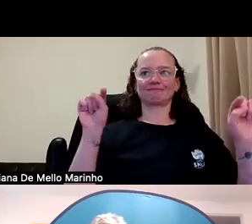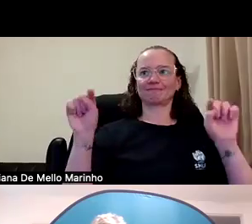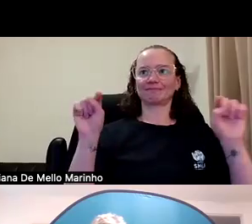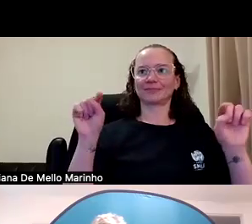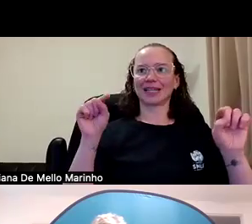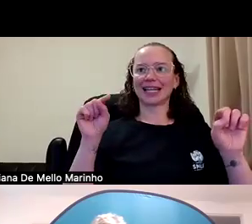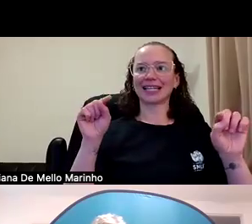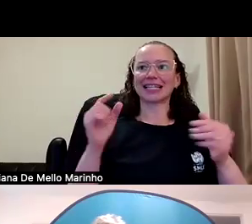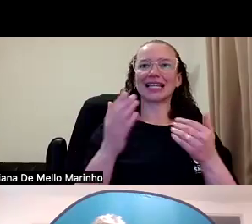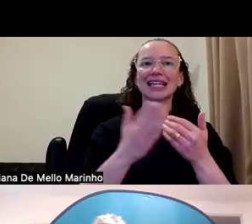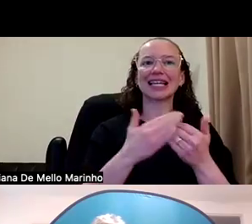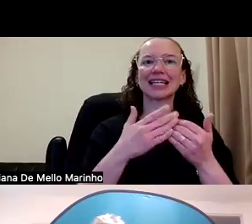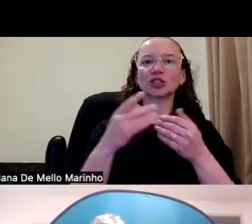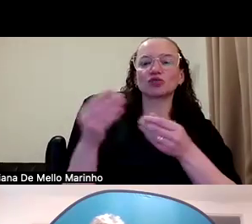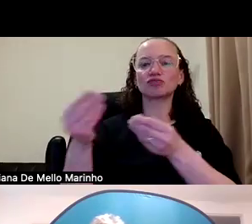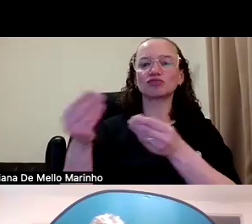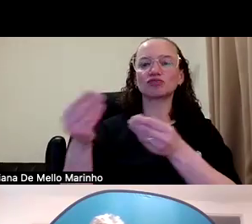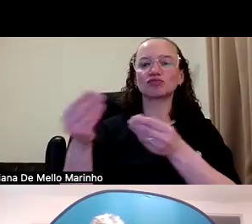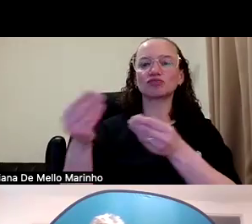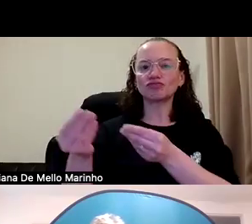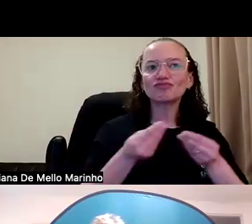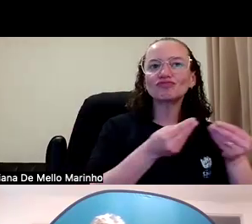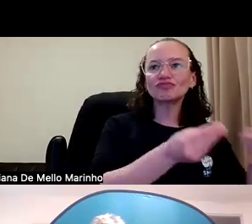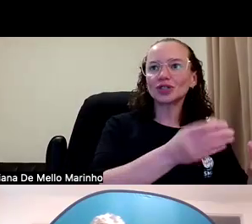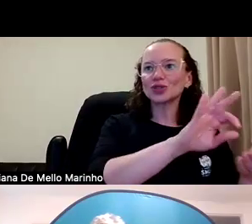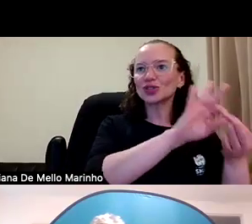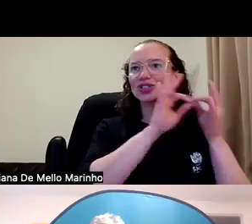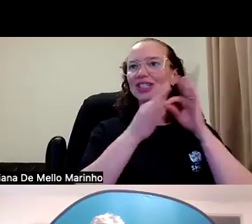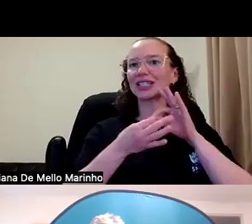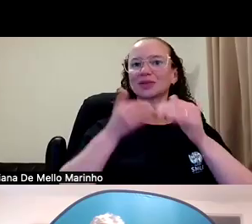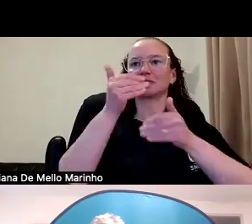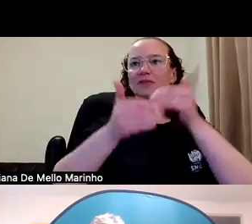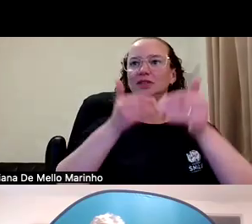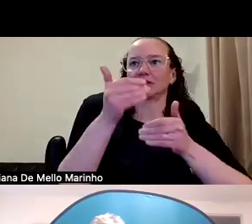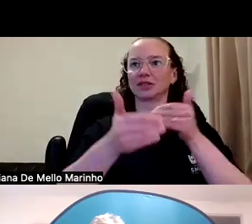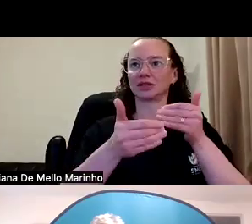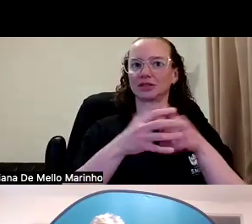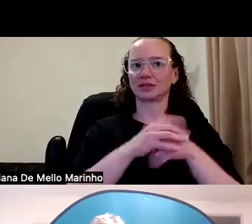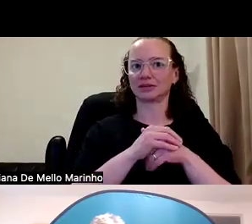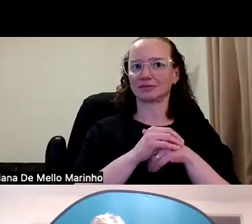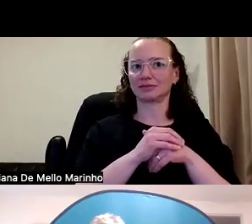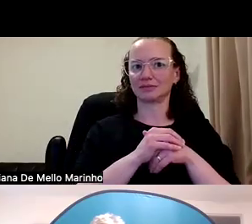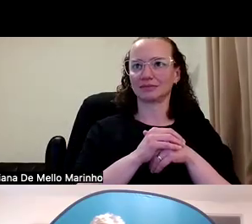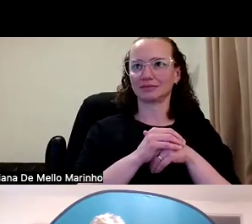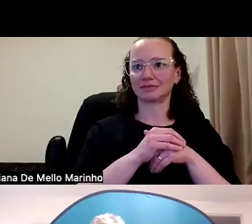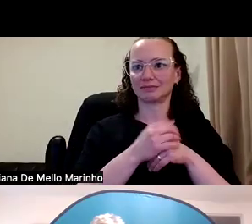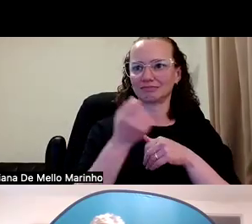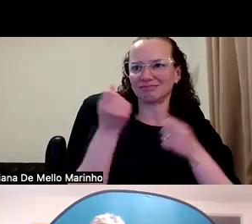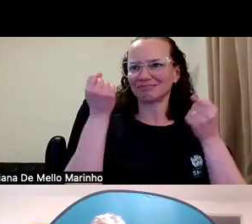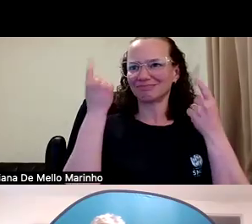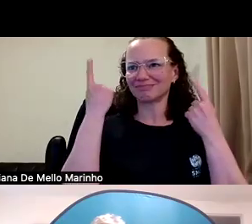If you know there's going to be a difference, it's easier to relay that information and interpret in the interpreting